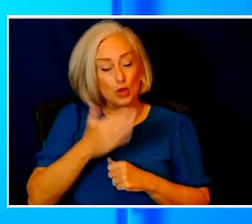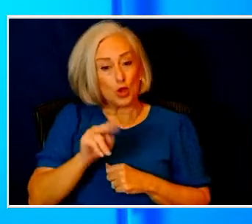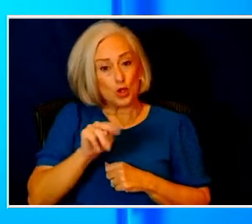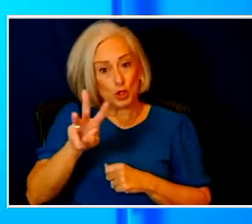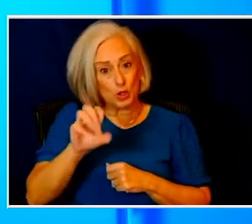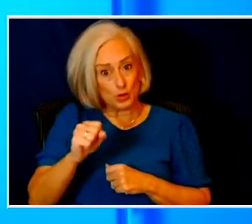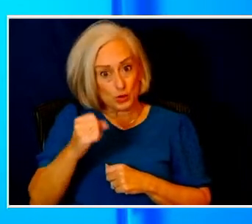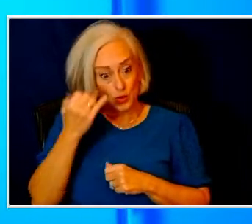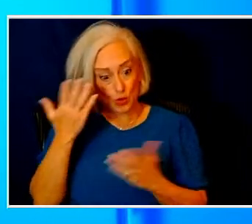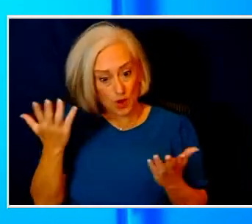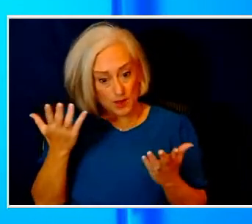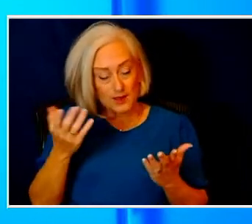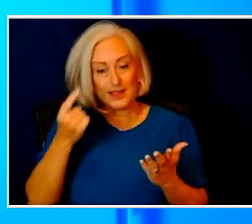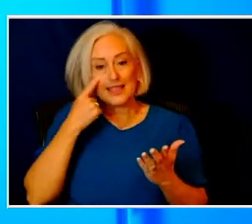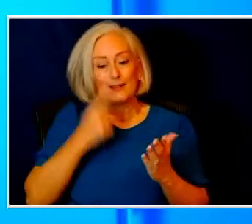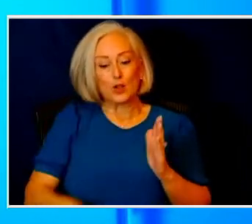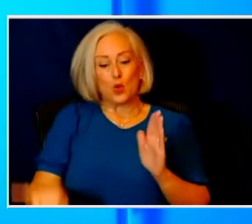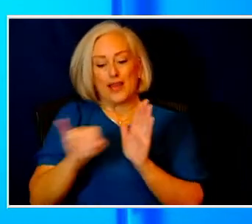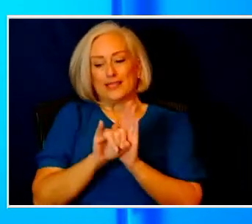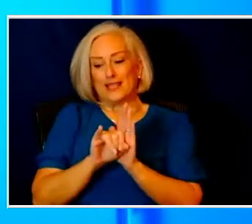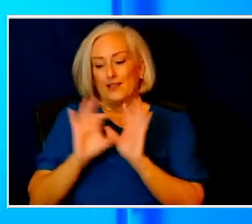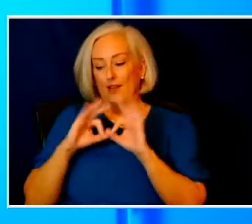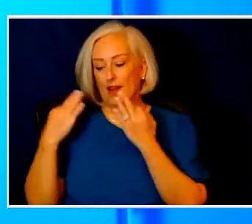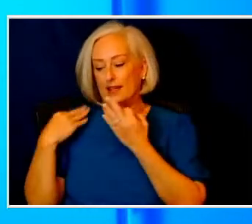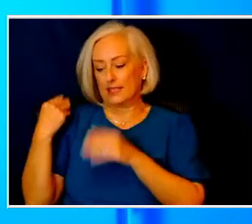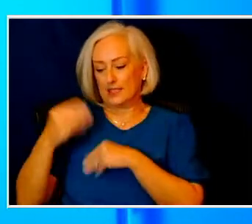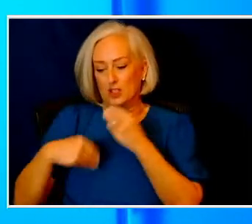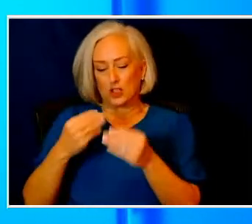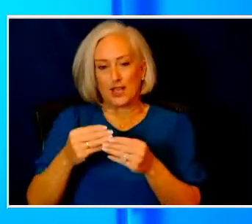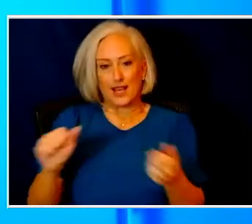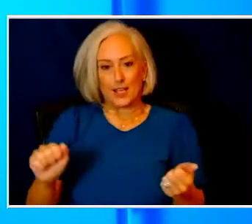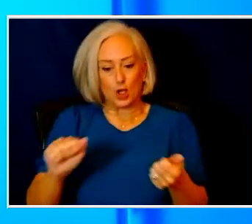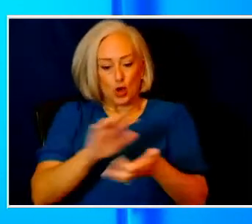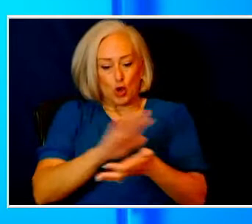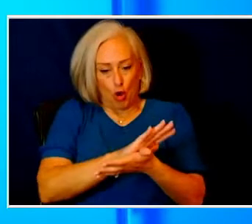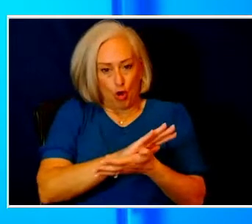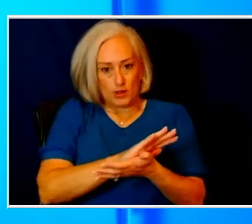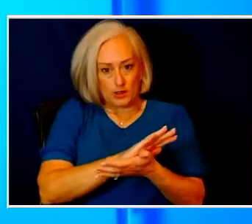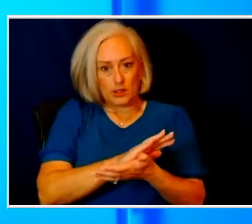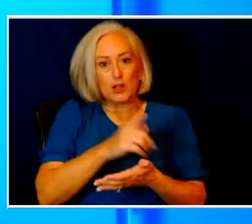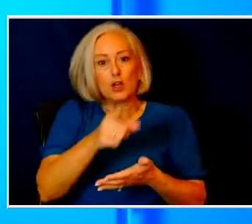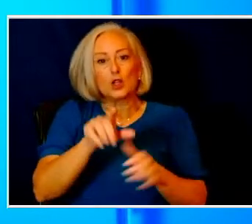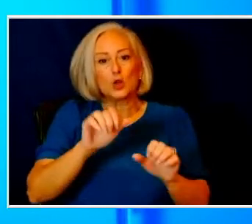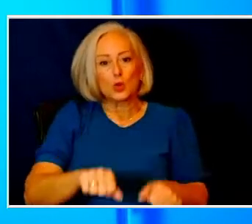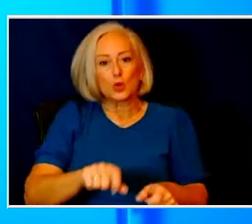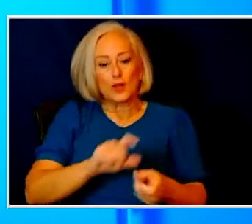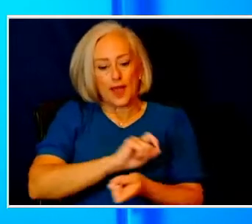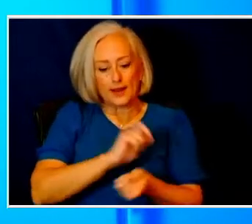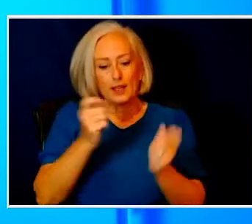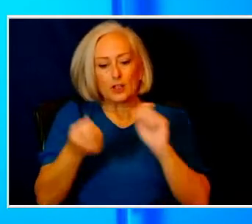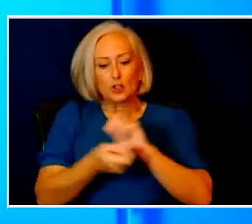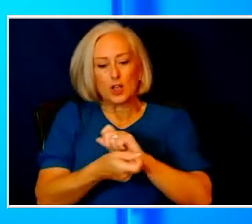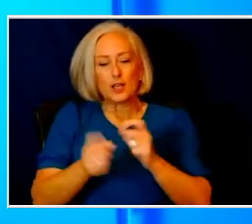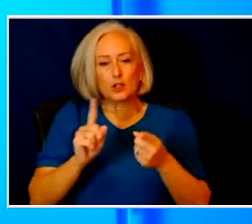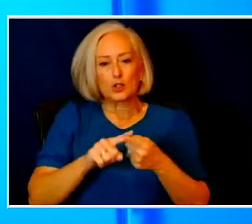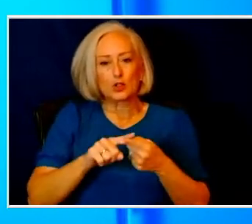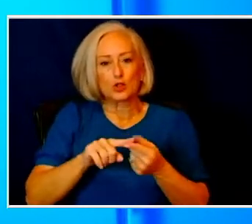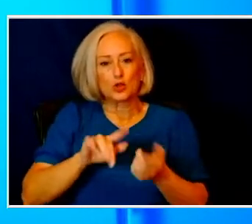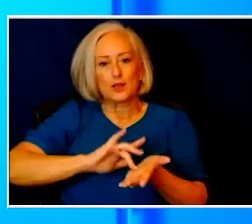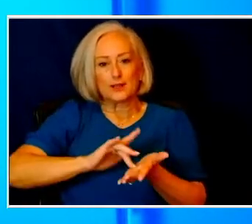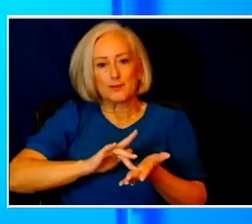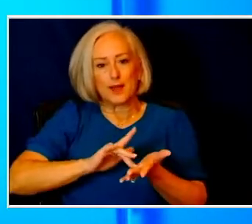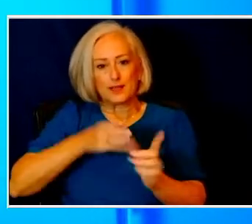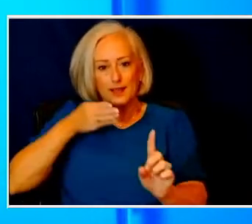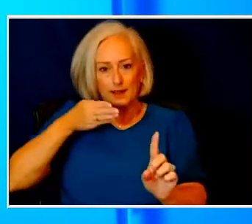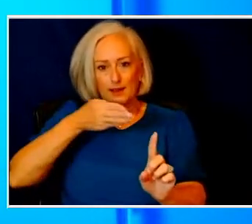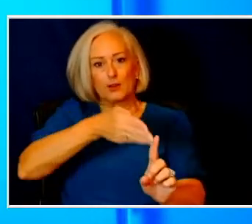can identify genetic causes, that maybe you can turn those into drug targets and things that can be treated.